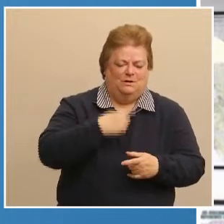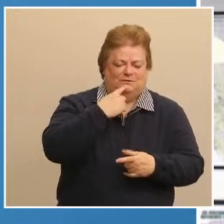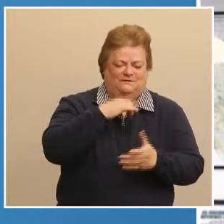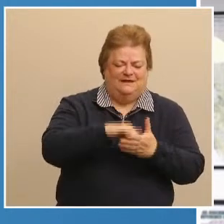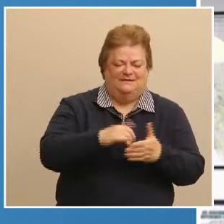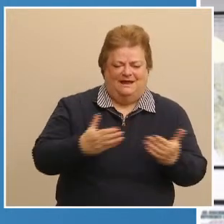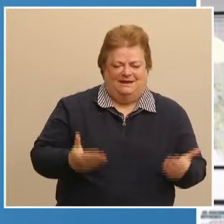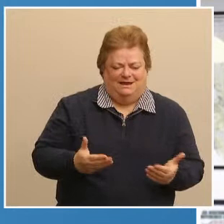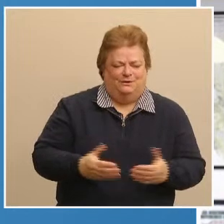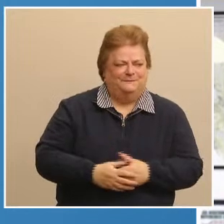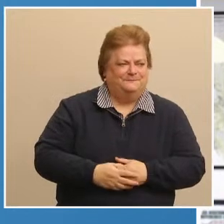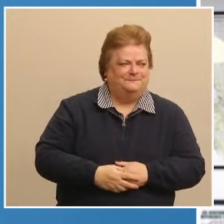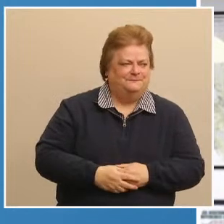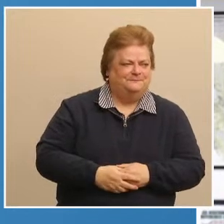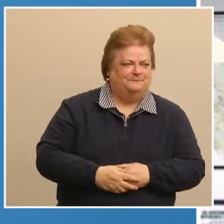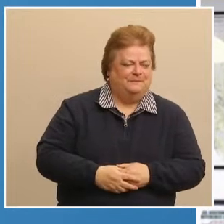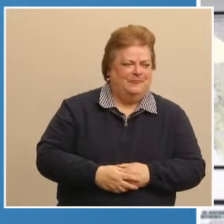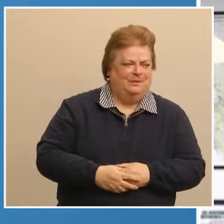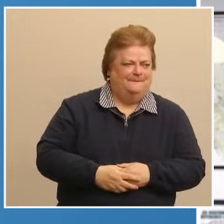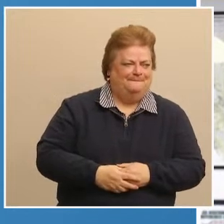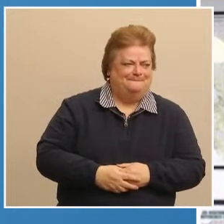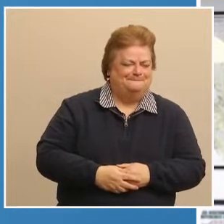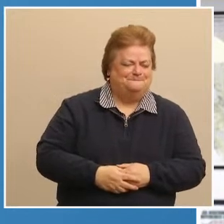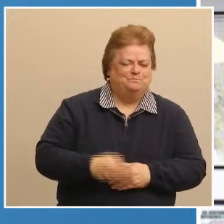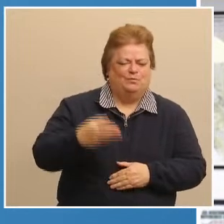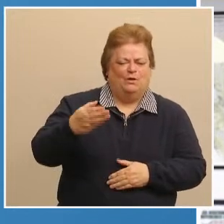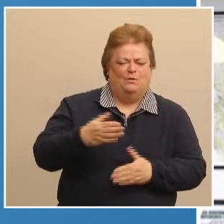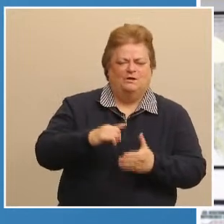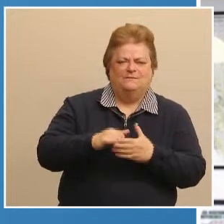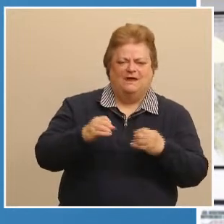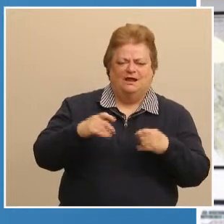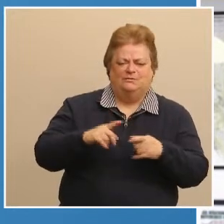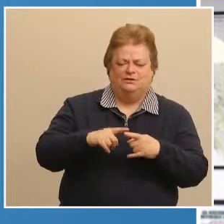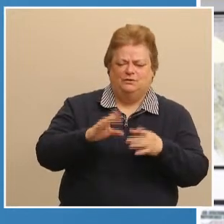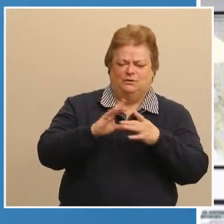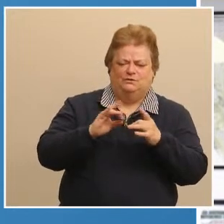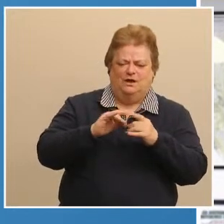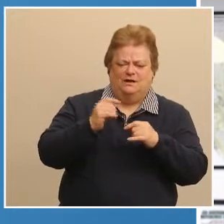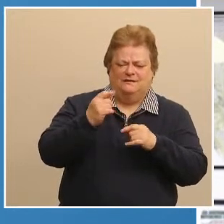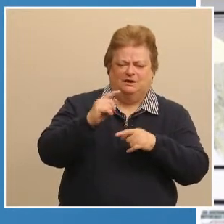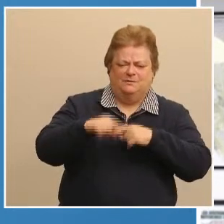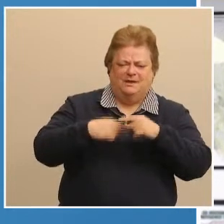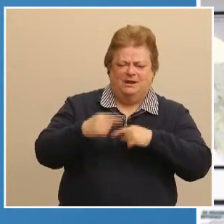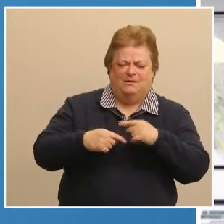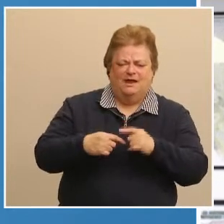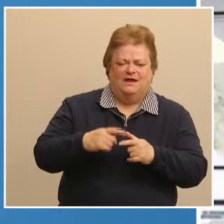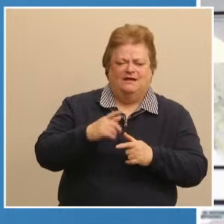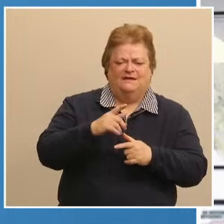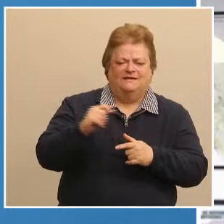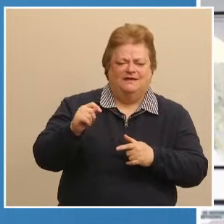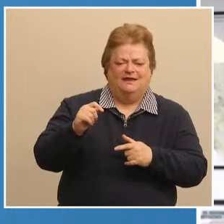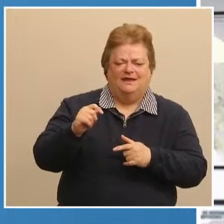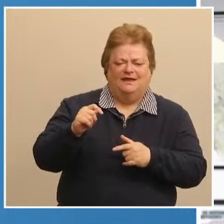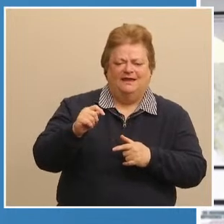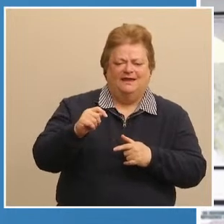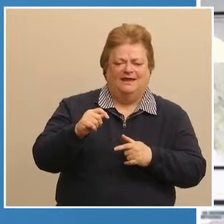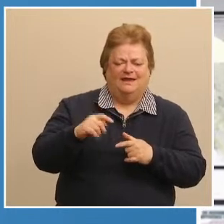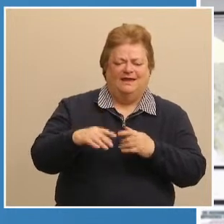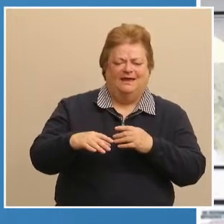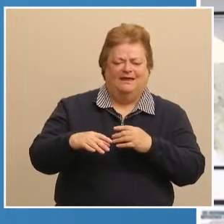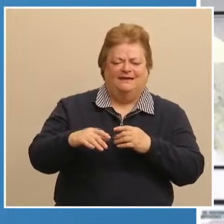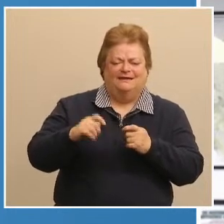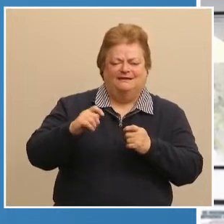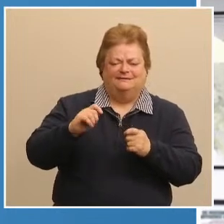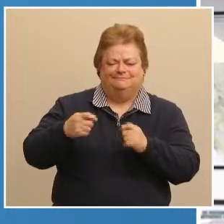here. And welcome the opportunity to talk a little bit about the variants and news that's